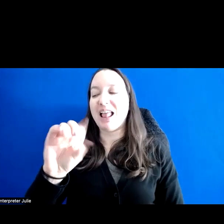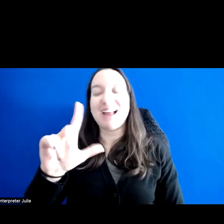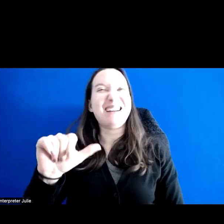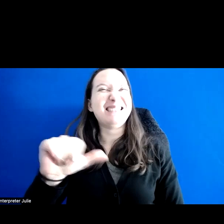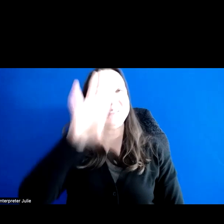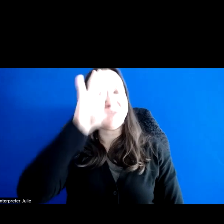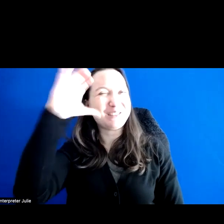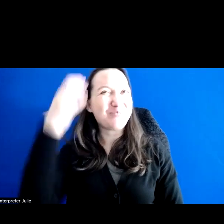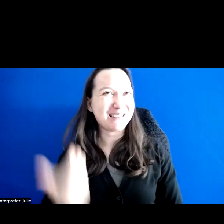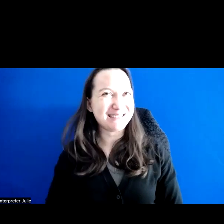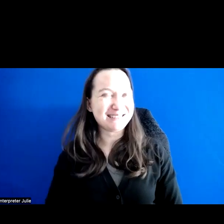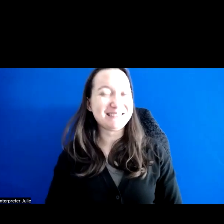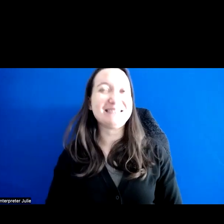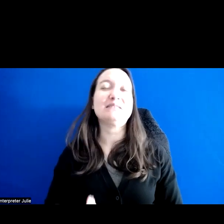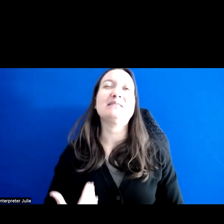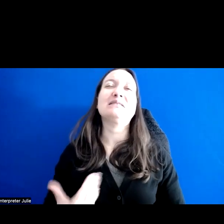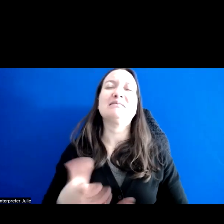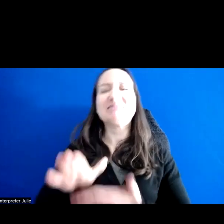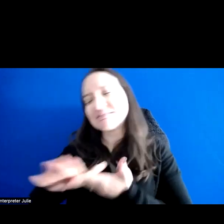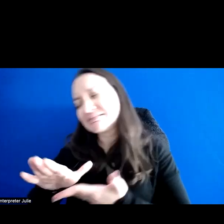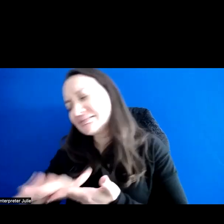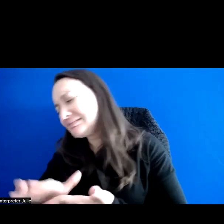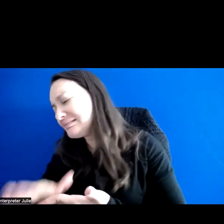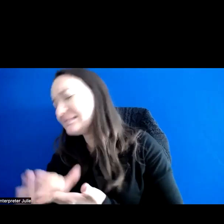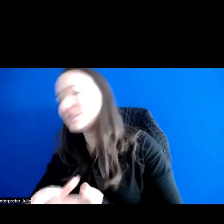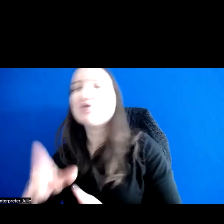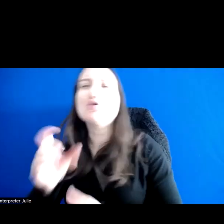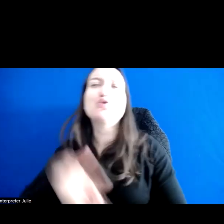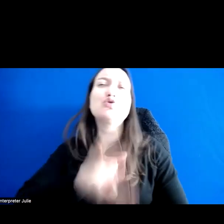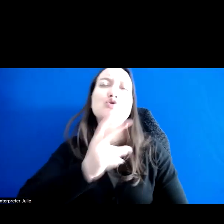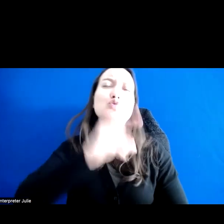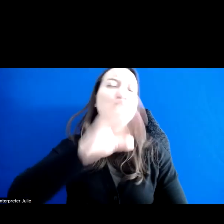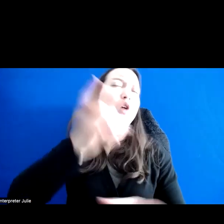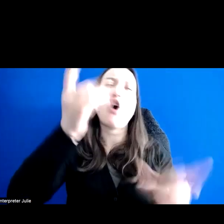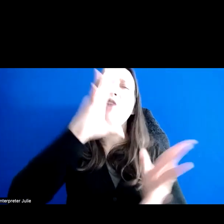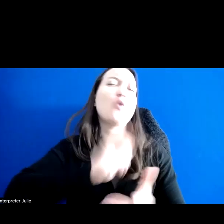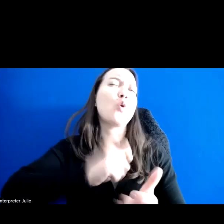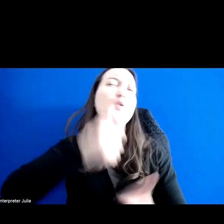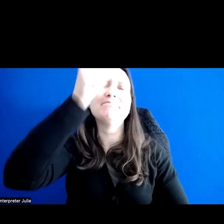story of Cinderella, Cinders with the two cruel older sisters